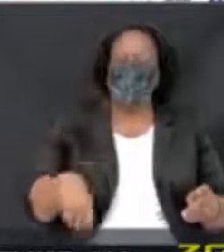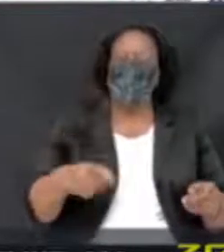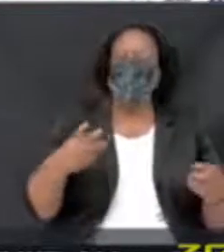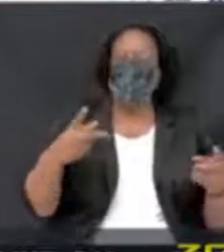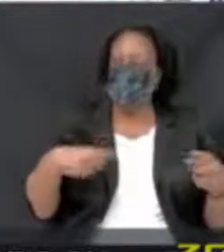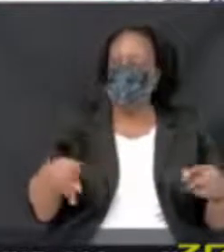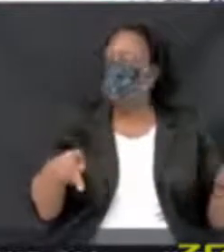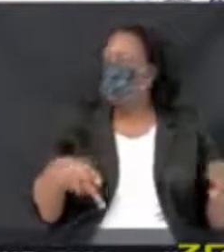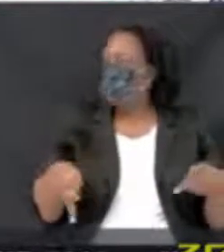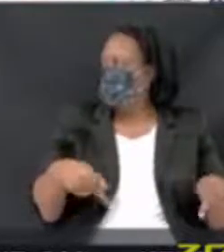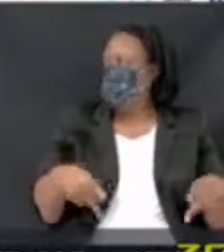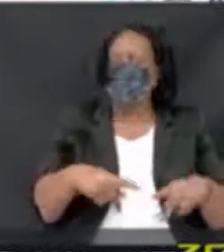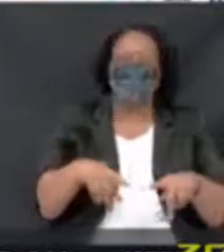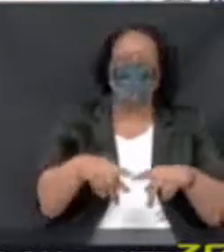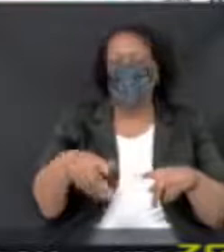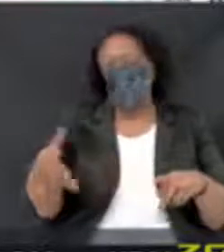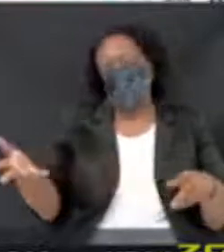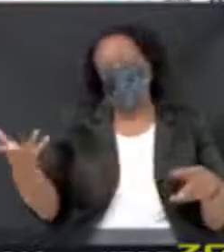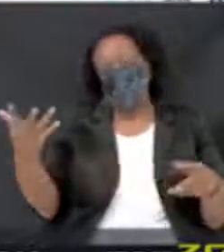for resumption.